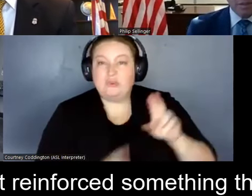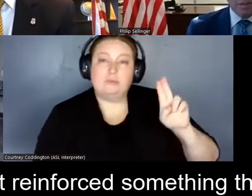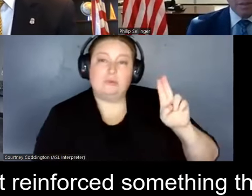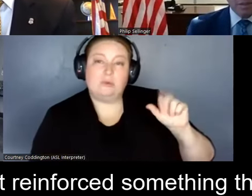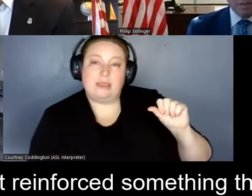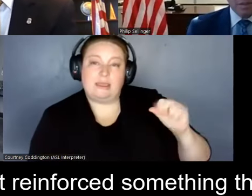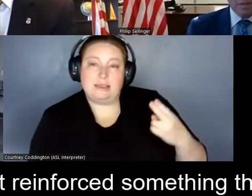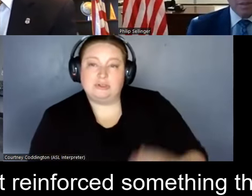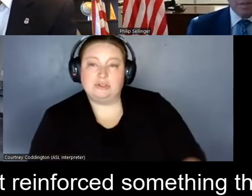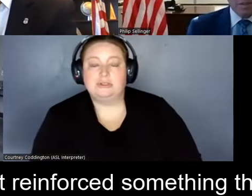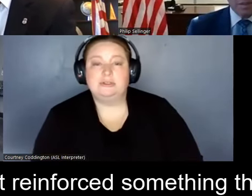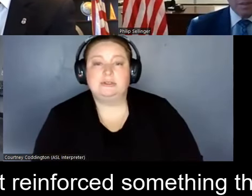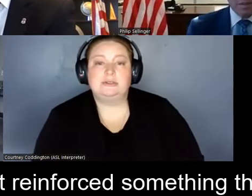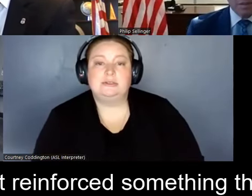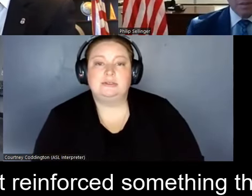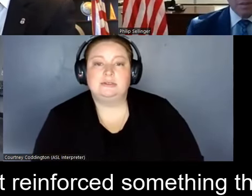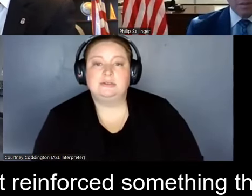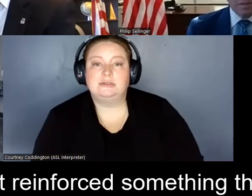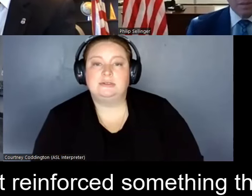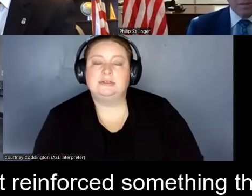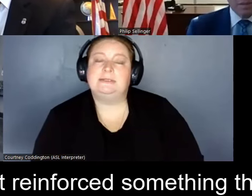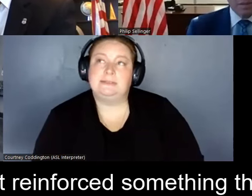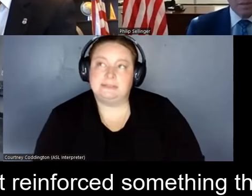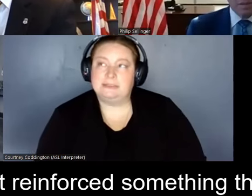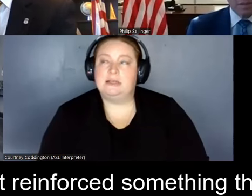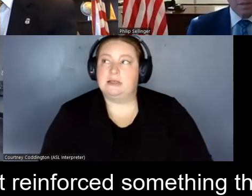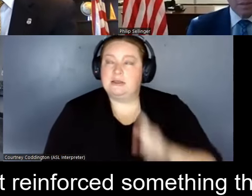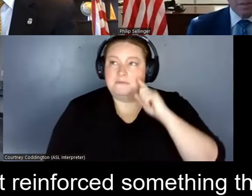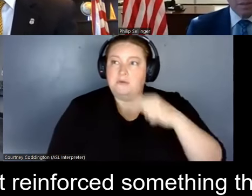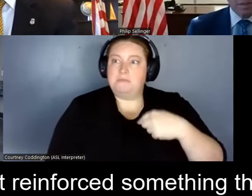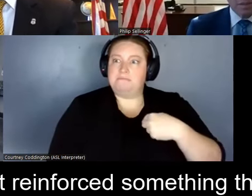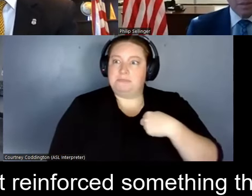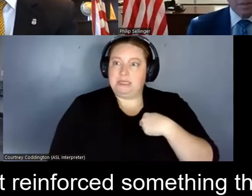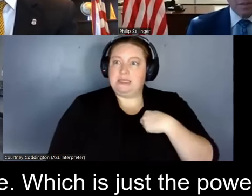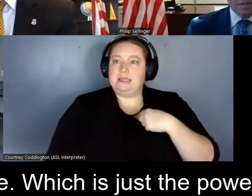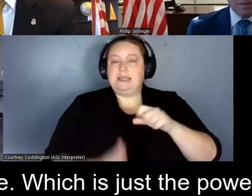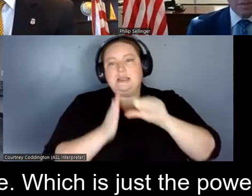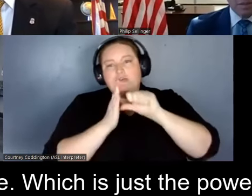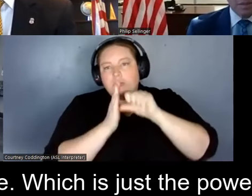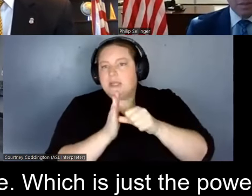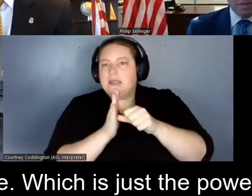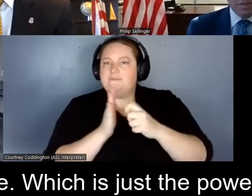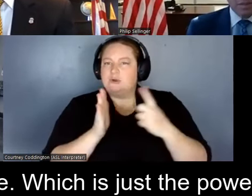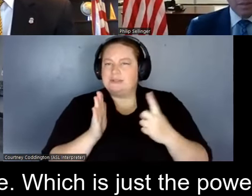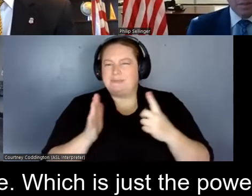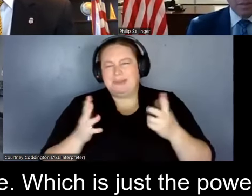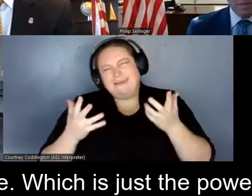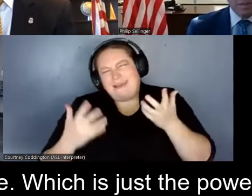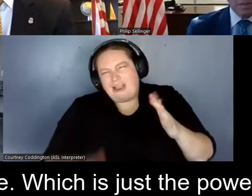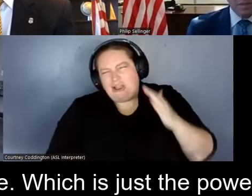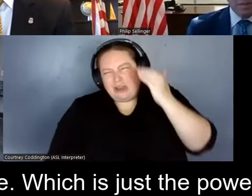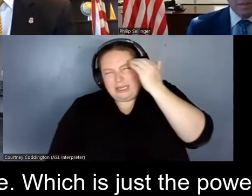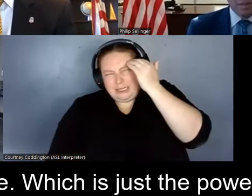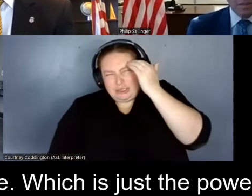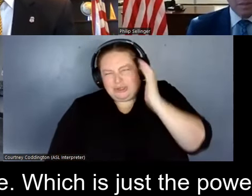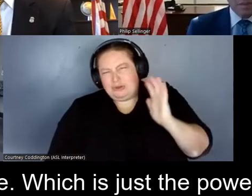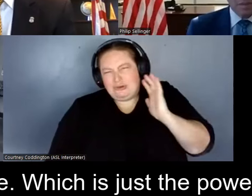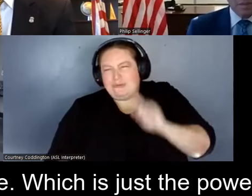I would say it for me reinforced something that I think I knew, but is always great to see, which